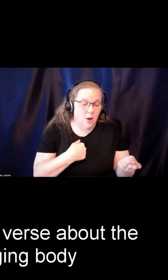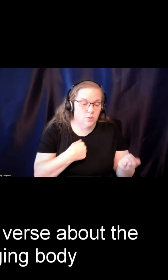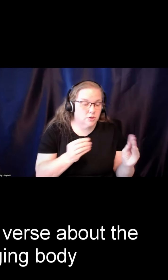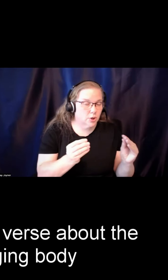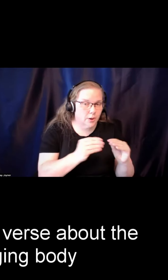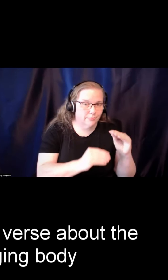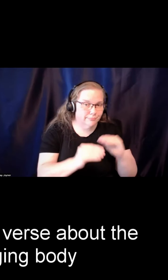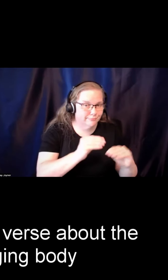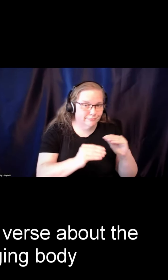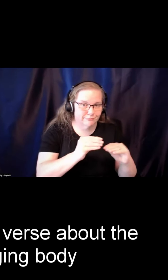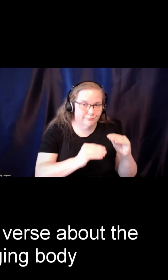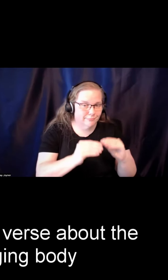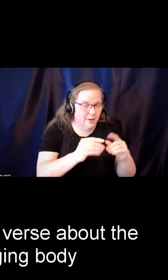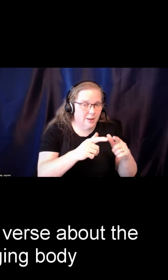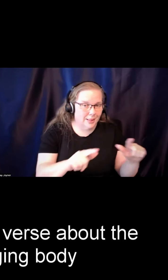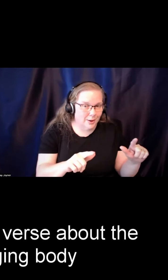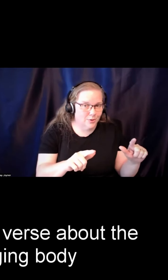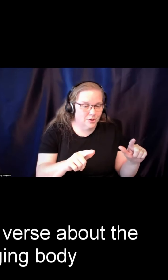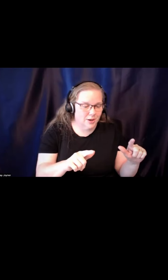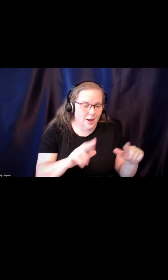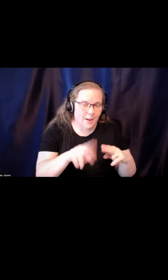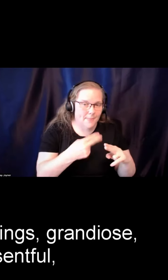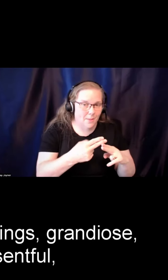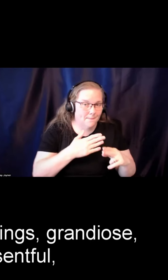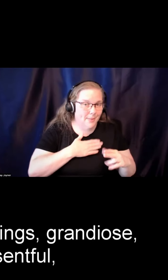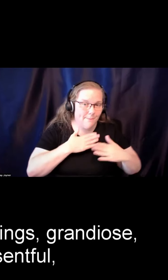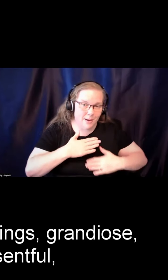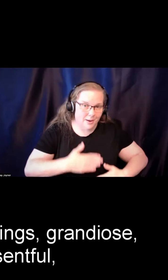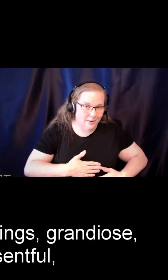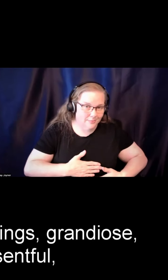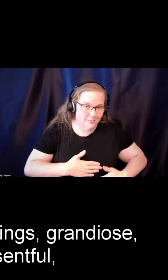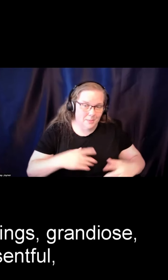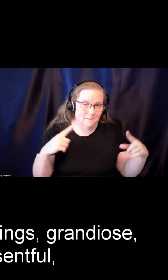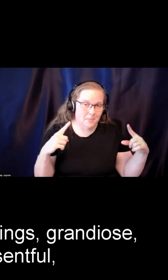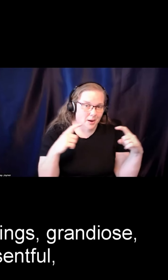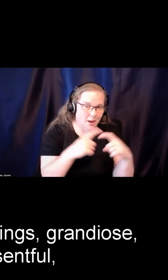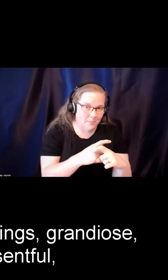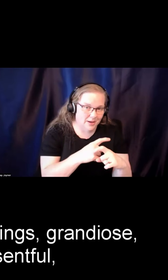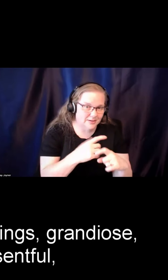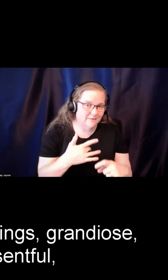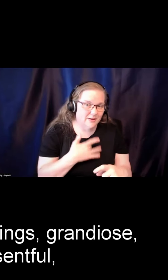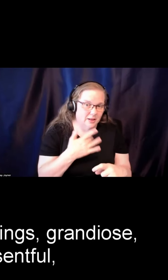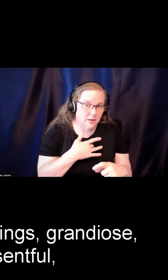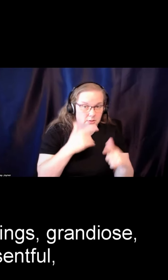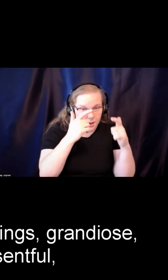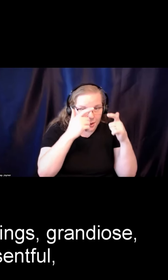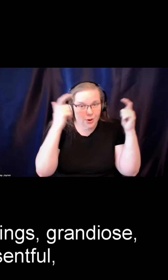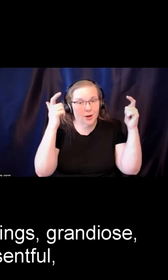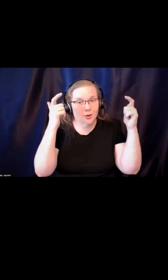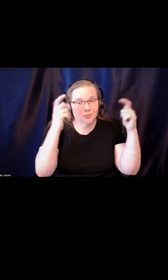rope of verse about the state of my aging body and my complex feelings, grandiose,